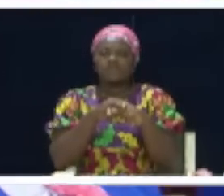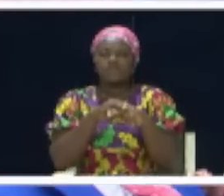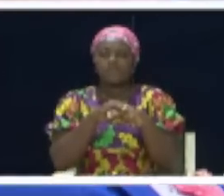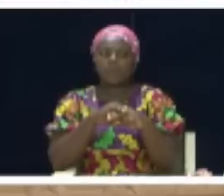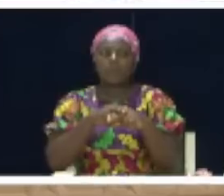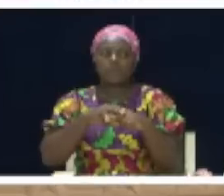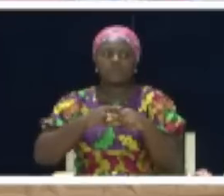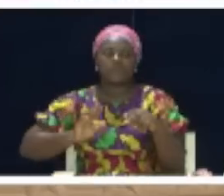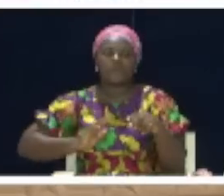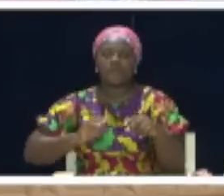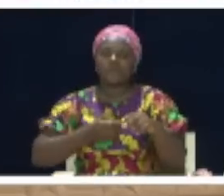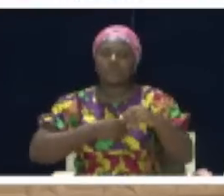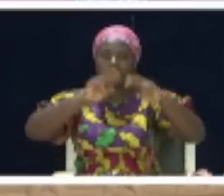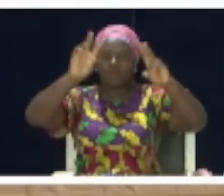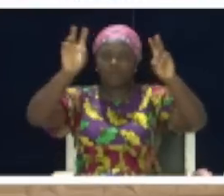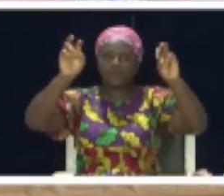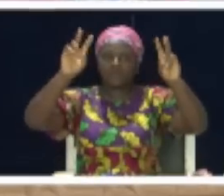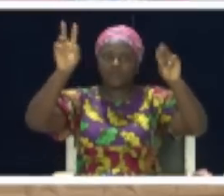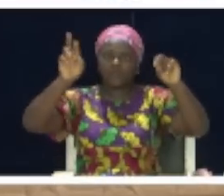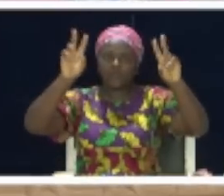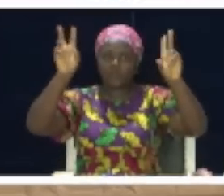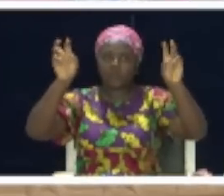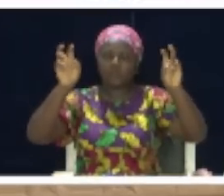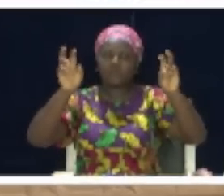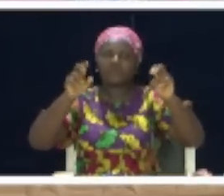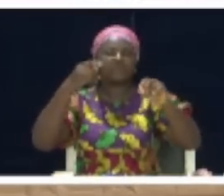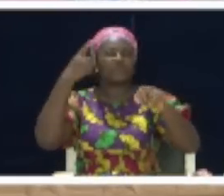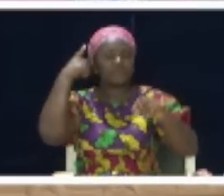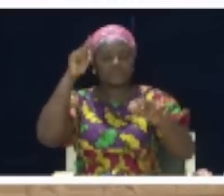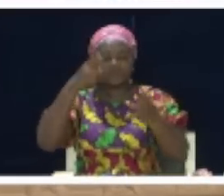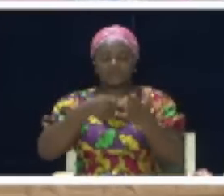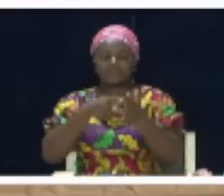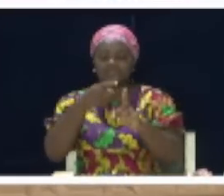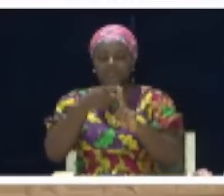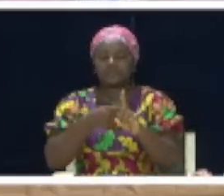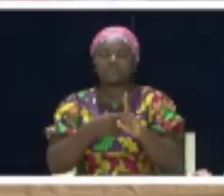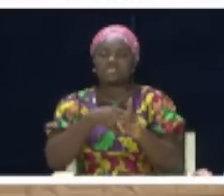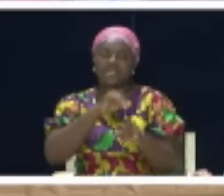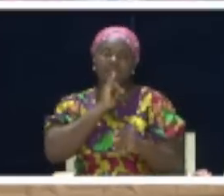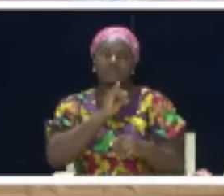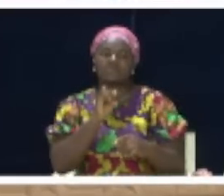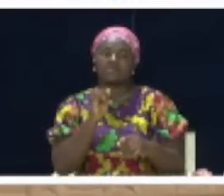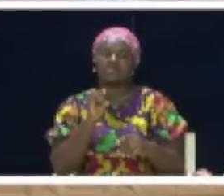Our theme, as you know, for this month is